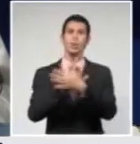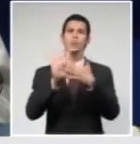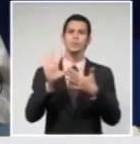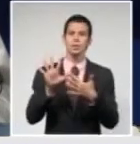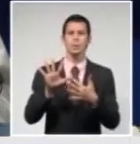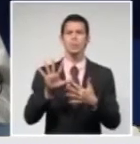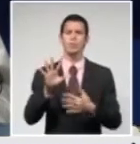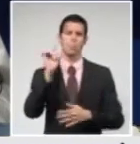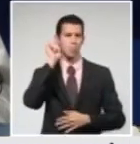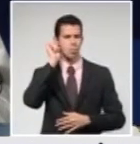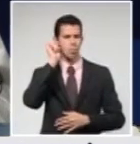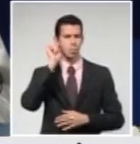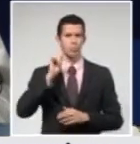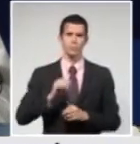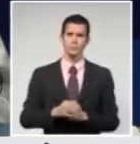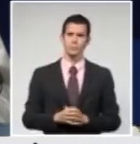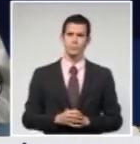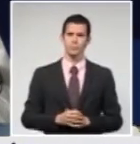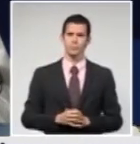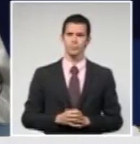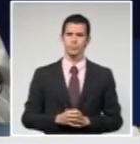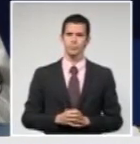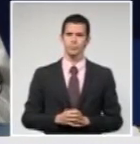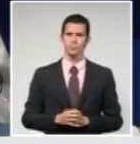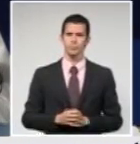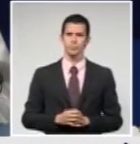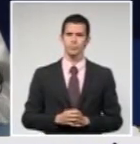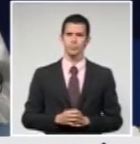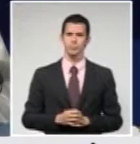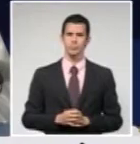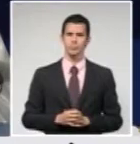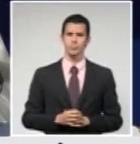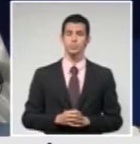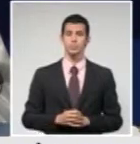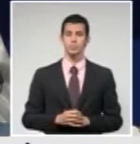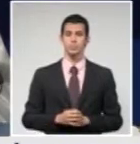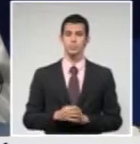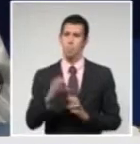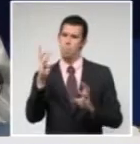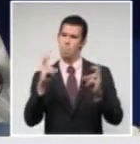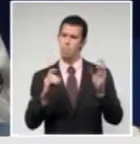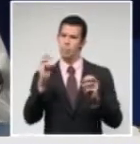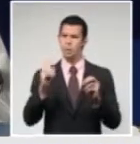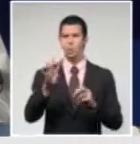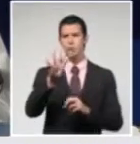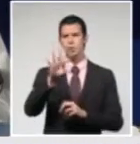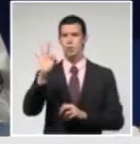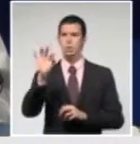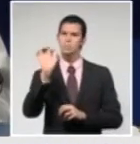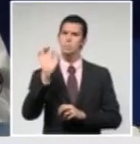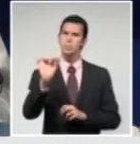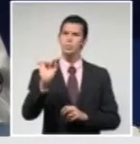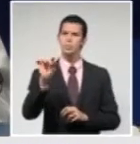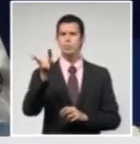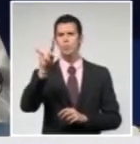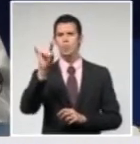1 or 20% of the 5 cases yesterday were asymptomatic at the time of